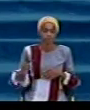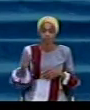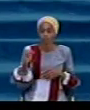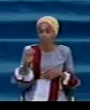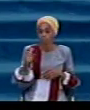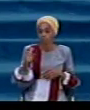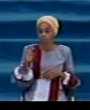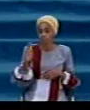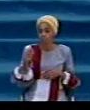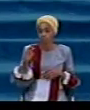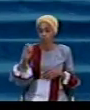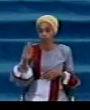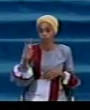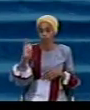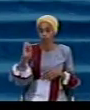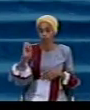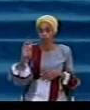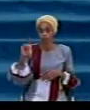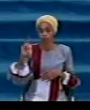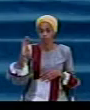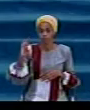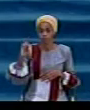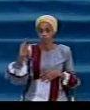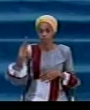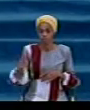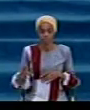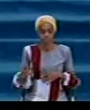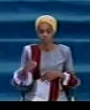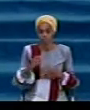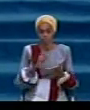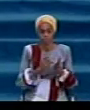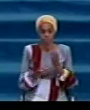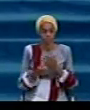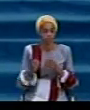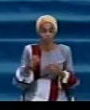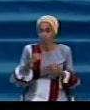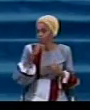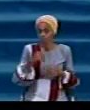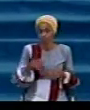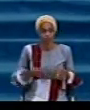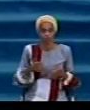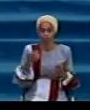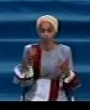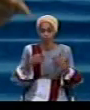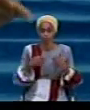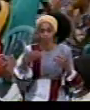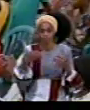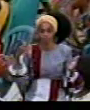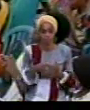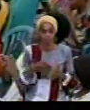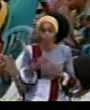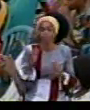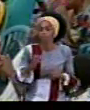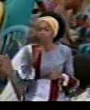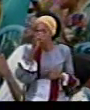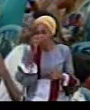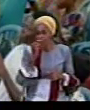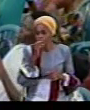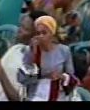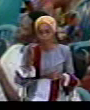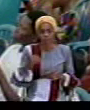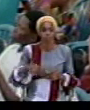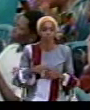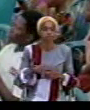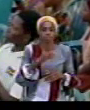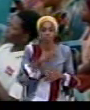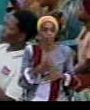pain. I can fast from morning till evening. In fact, on New Year's Day, I didn't eat till around 4 because of so many work on my table.